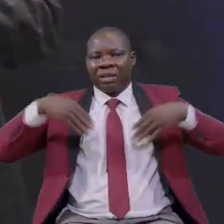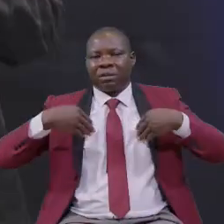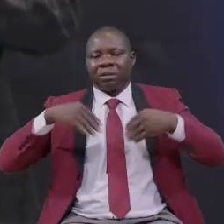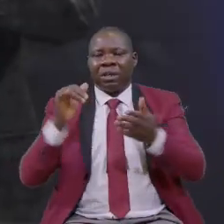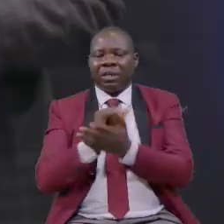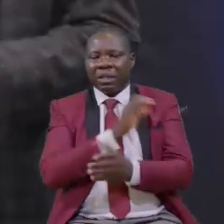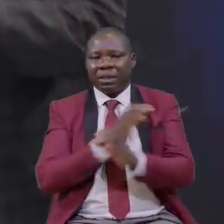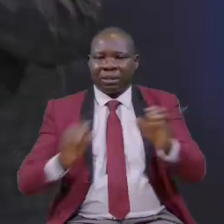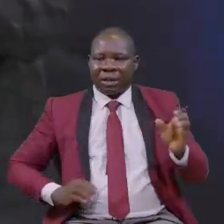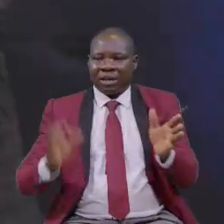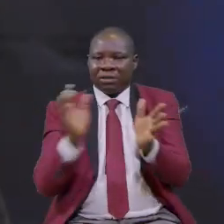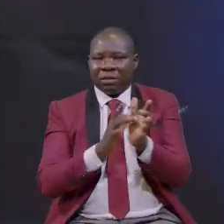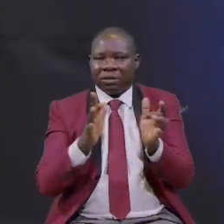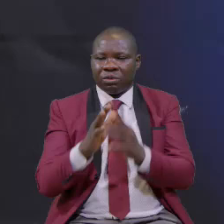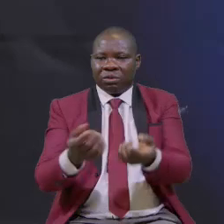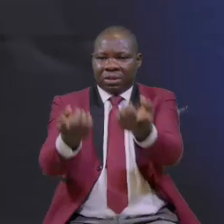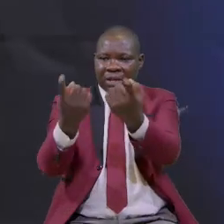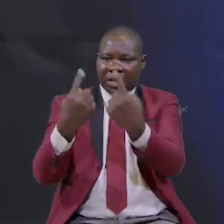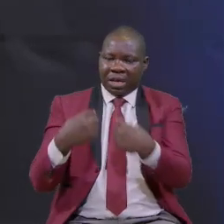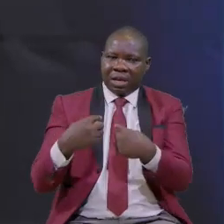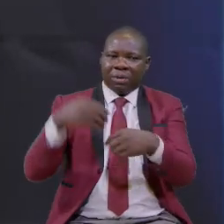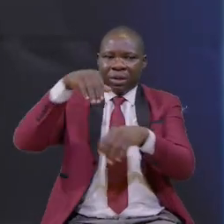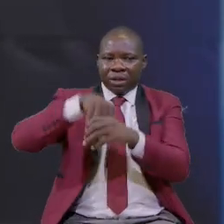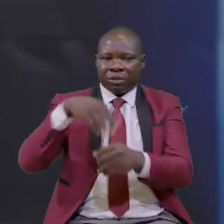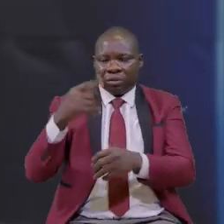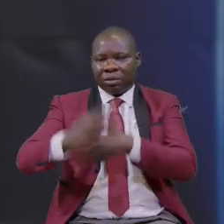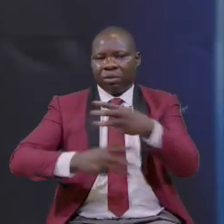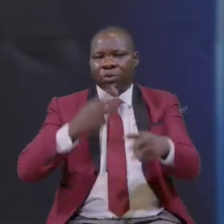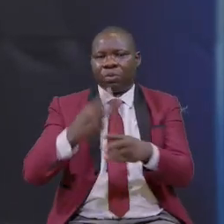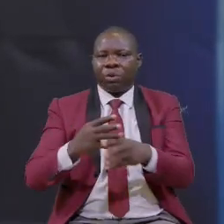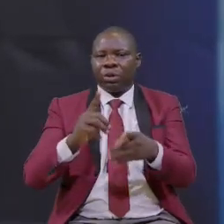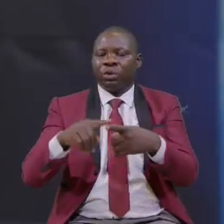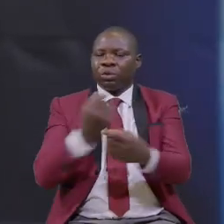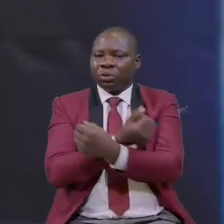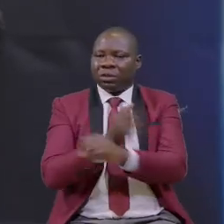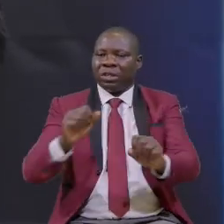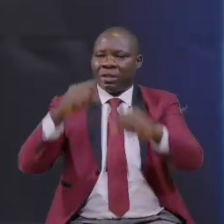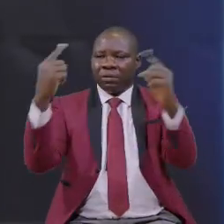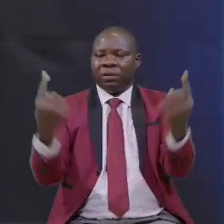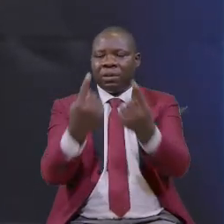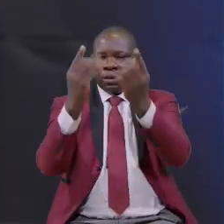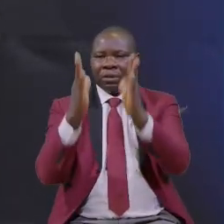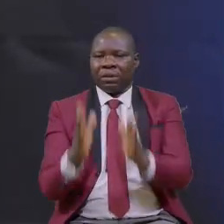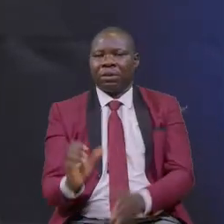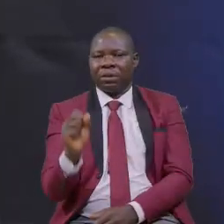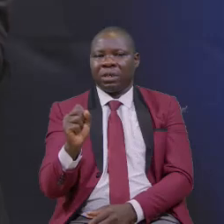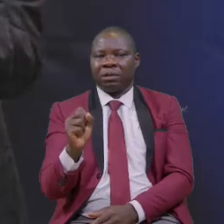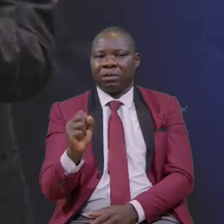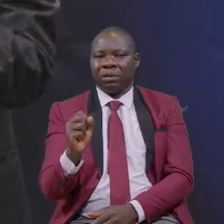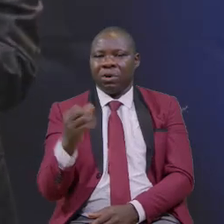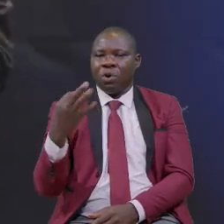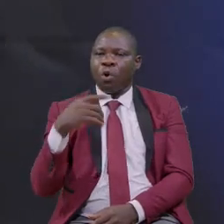Christ Jesus came into the world to save sinners,